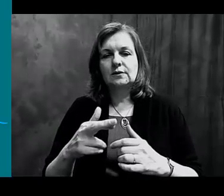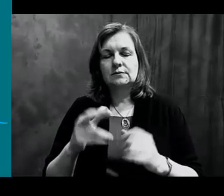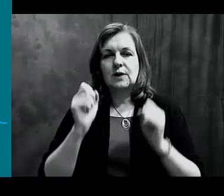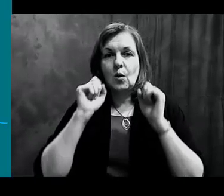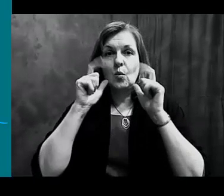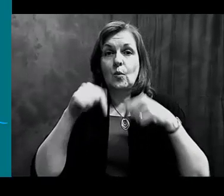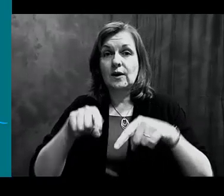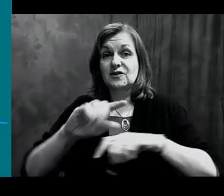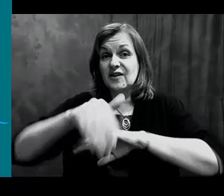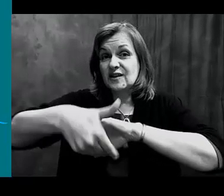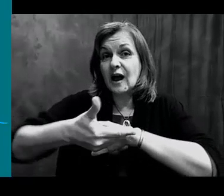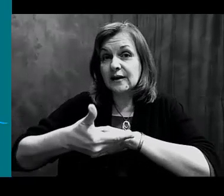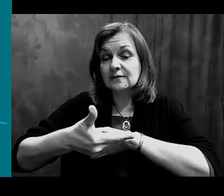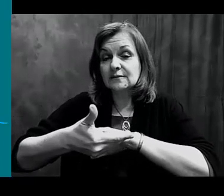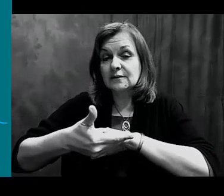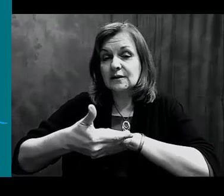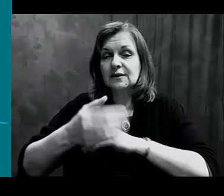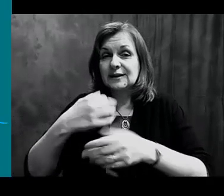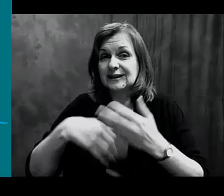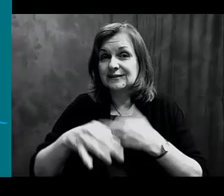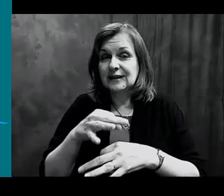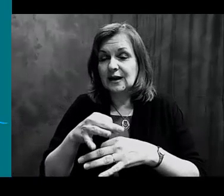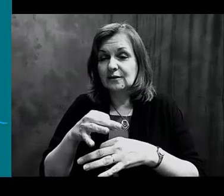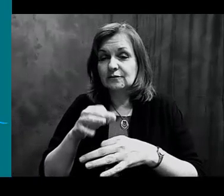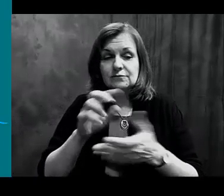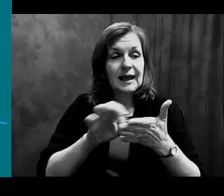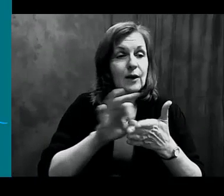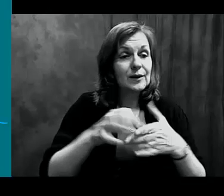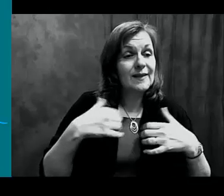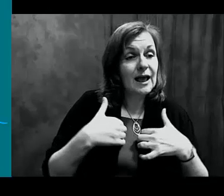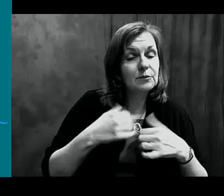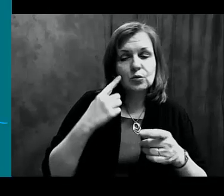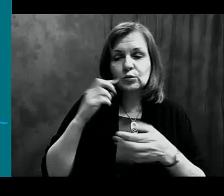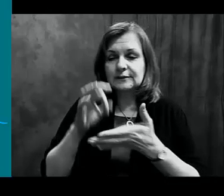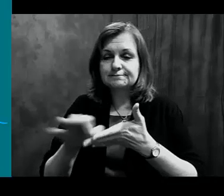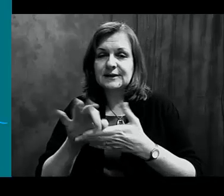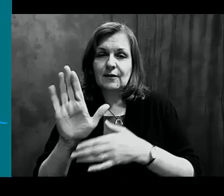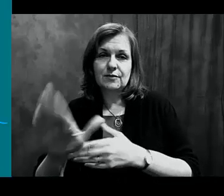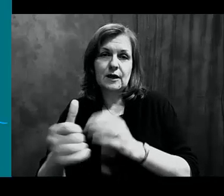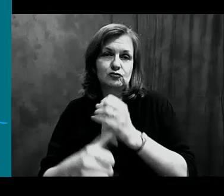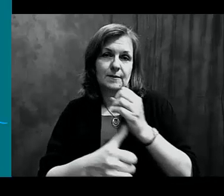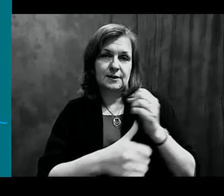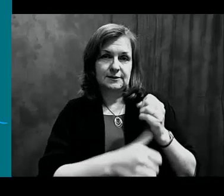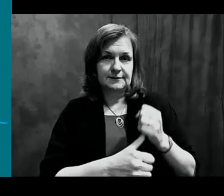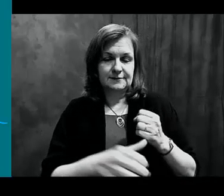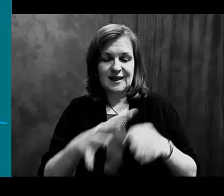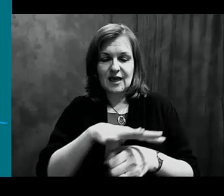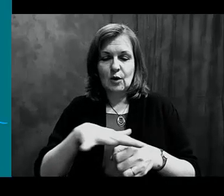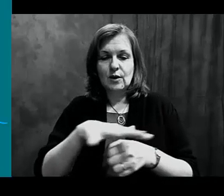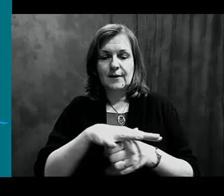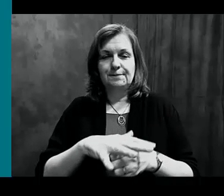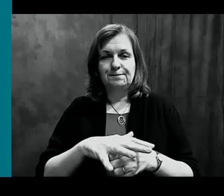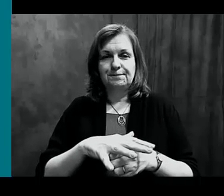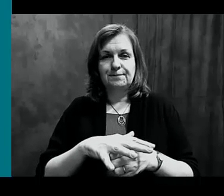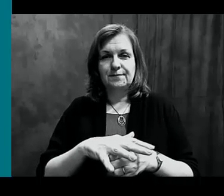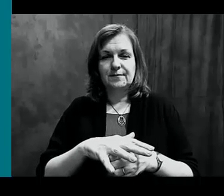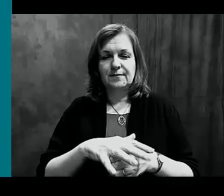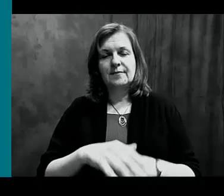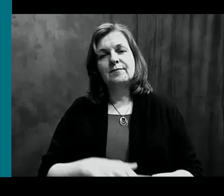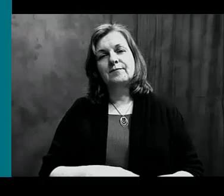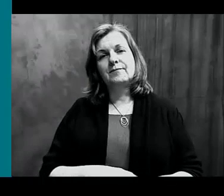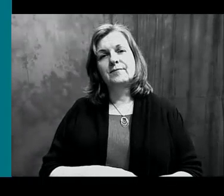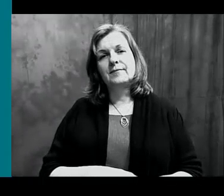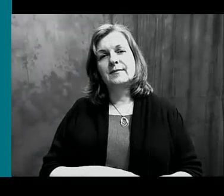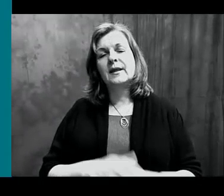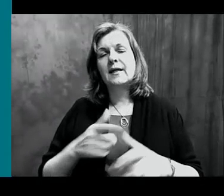from humans, or are nocturnal, will actually just count droppings to see how many are in an area. And so what we want to think about